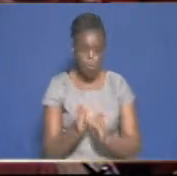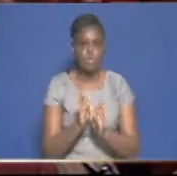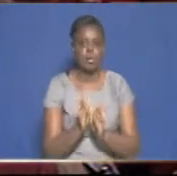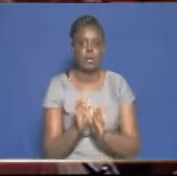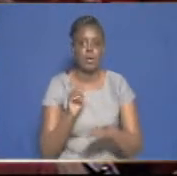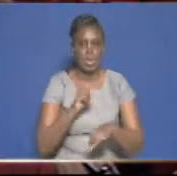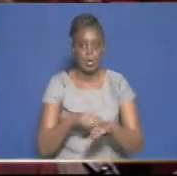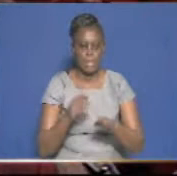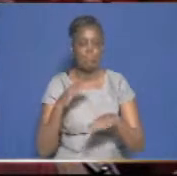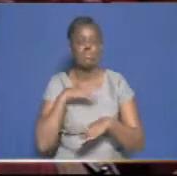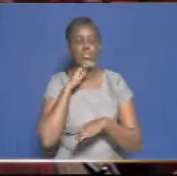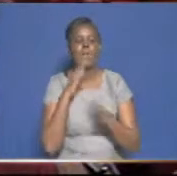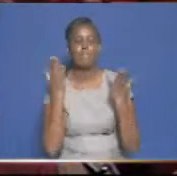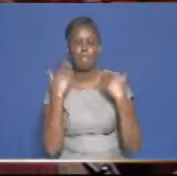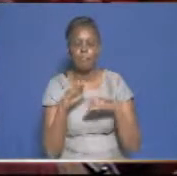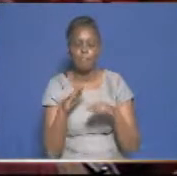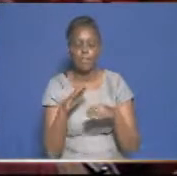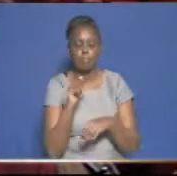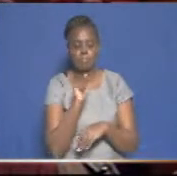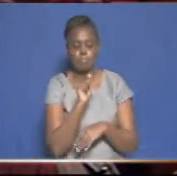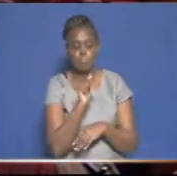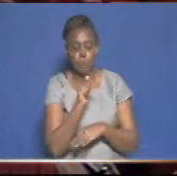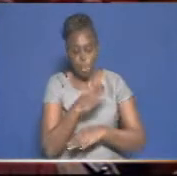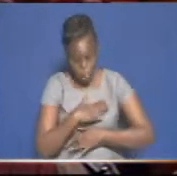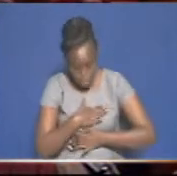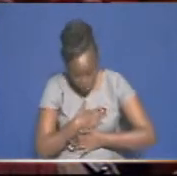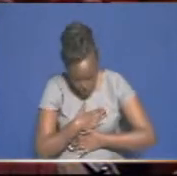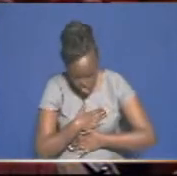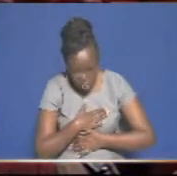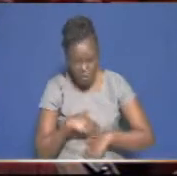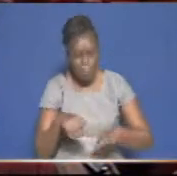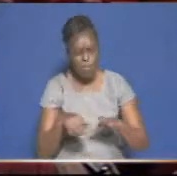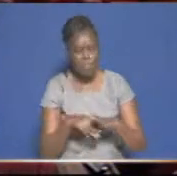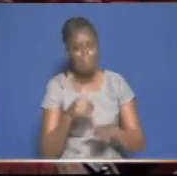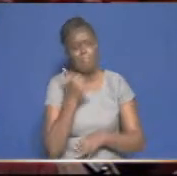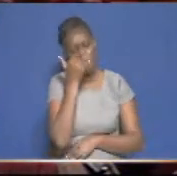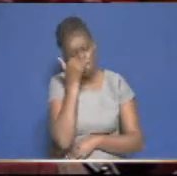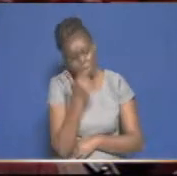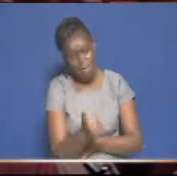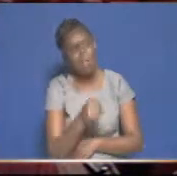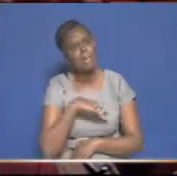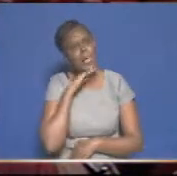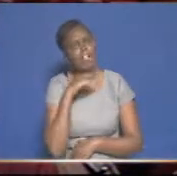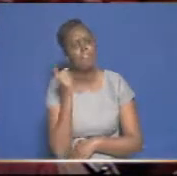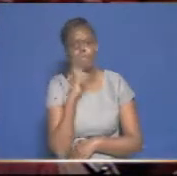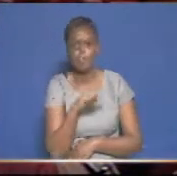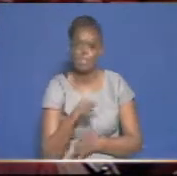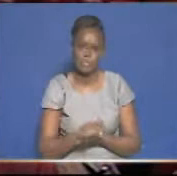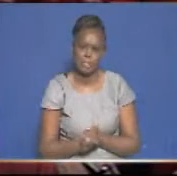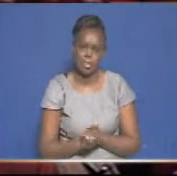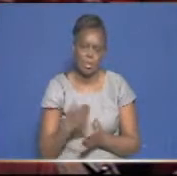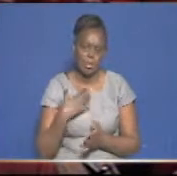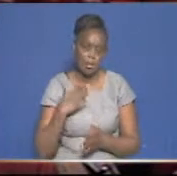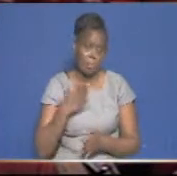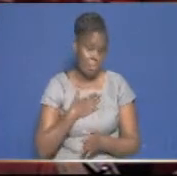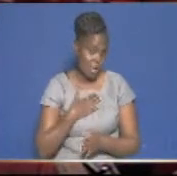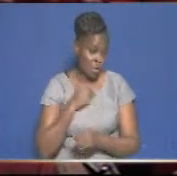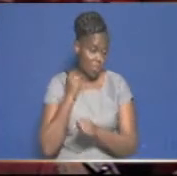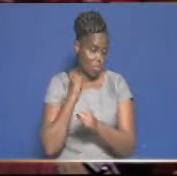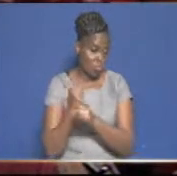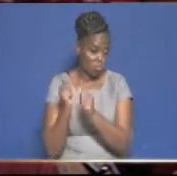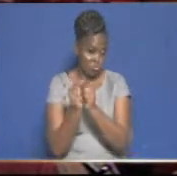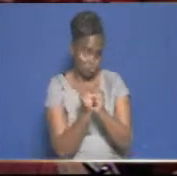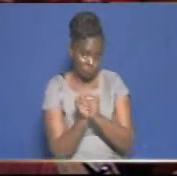Speaker. Jacoyo Midiwo has gone very early. Mr. Speaker, I worked with this Jacoyo